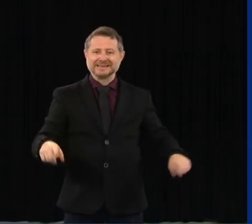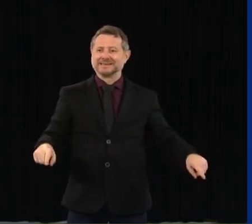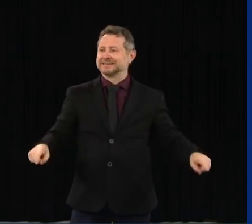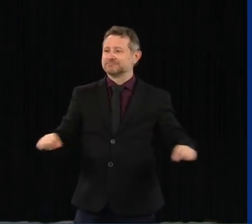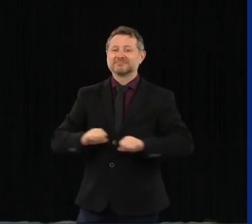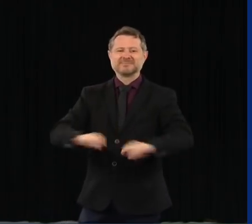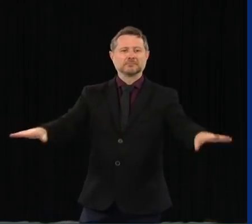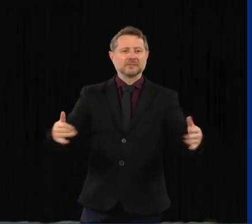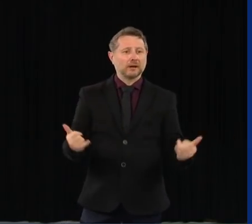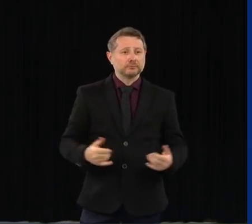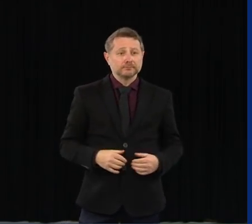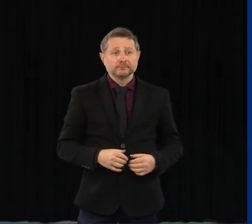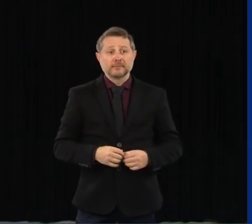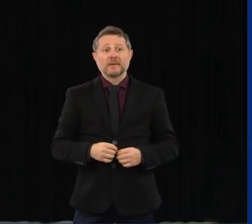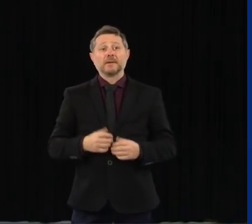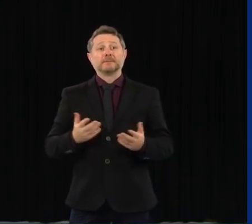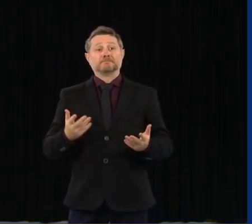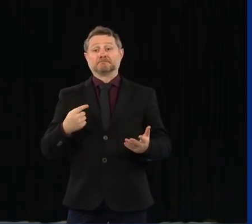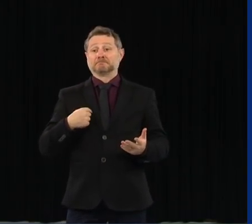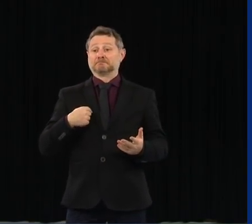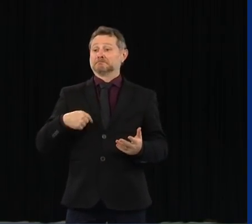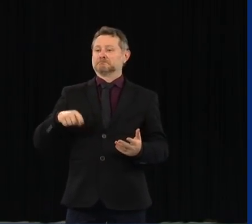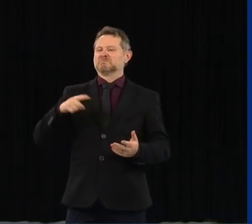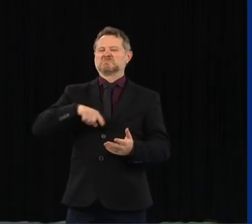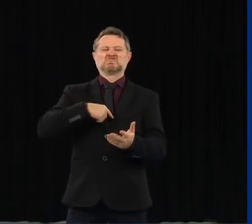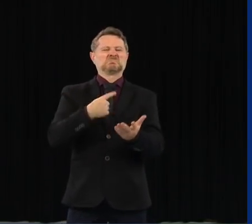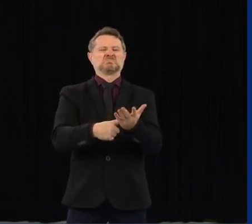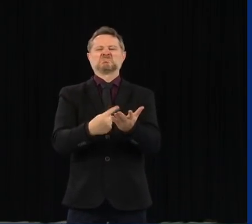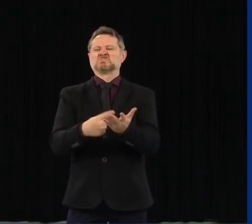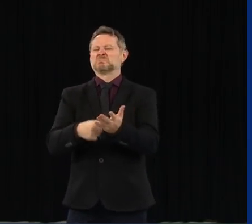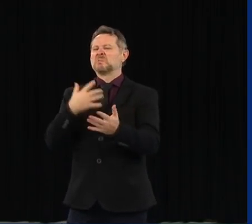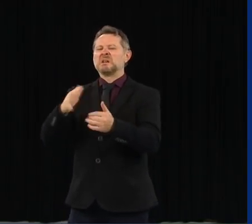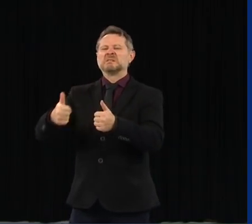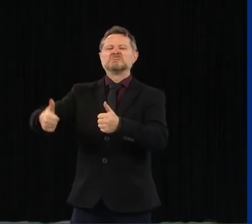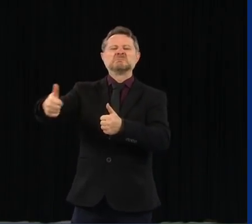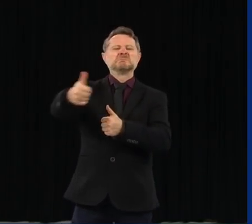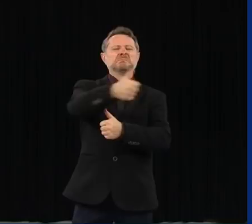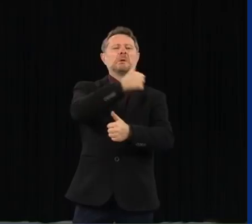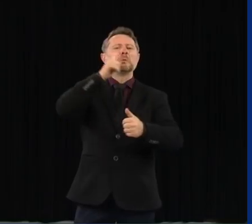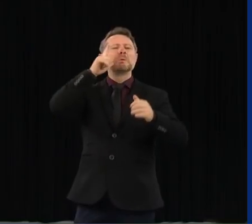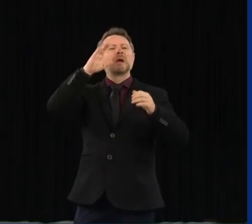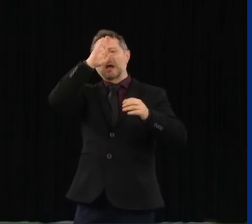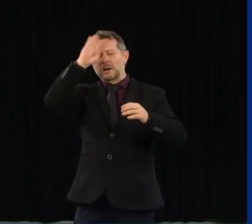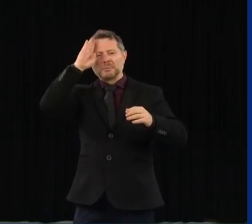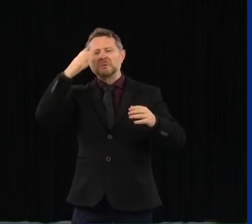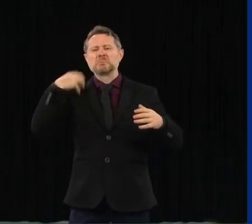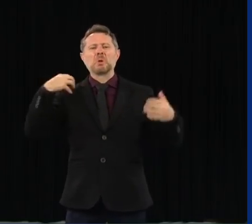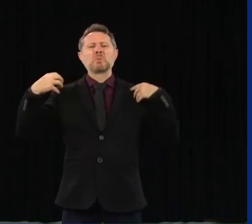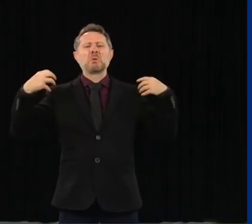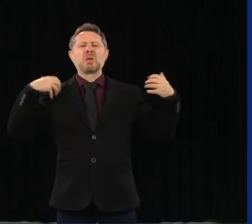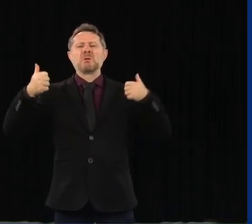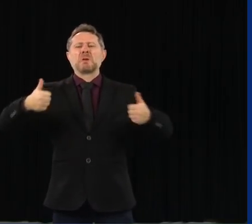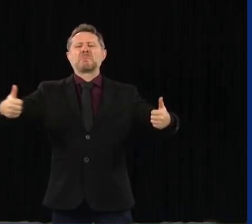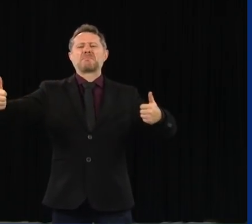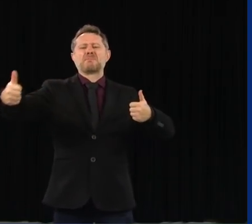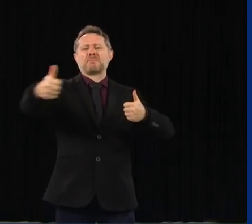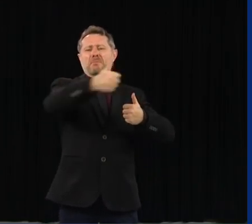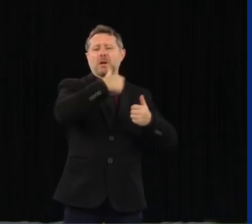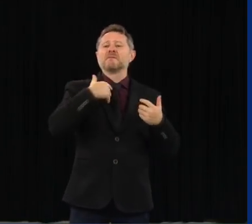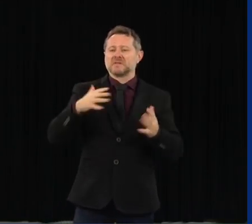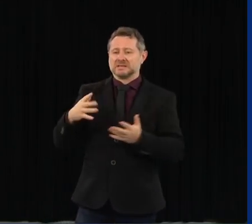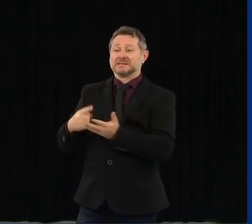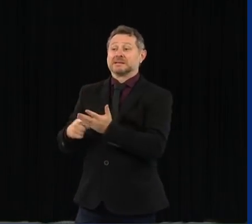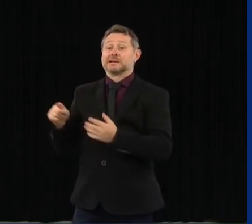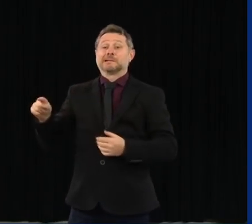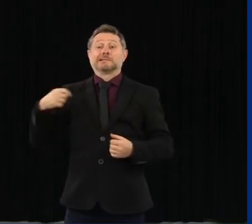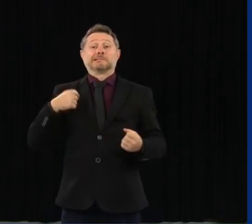with a hospital administrator yesterday. I understand they don't want to